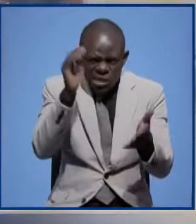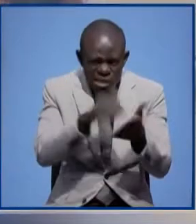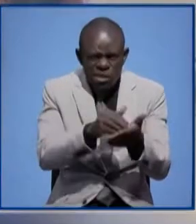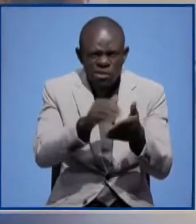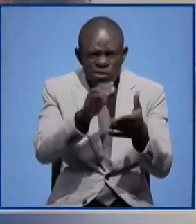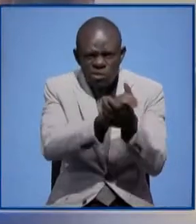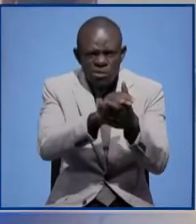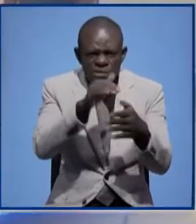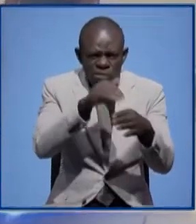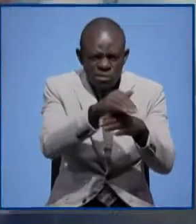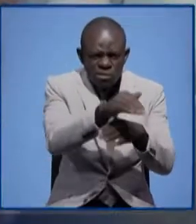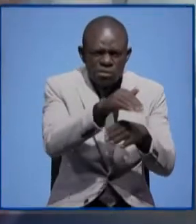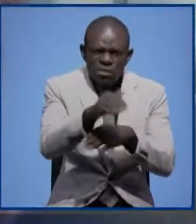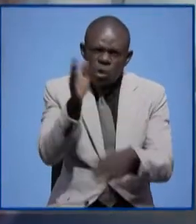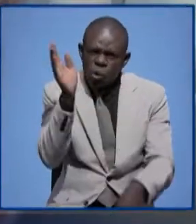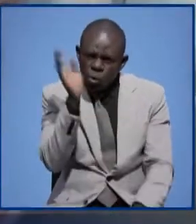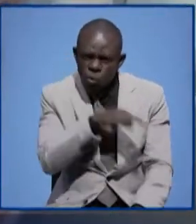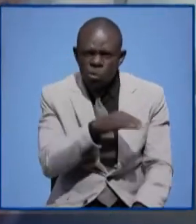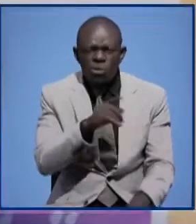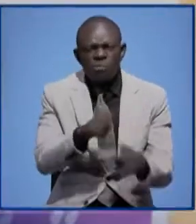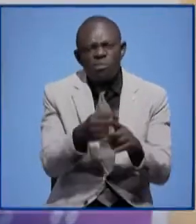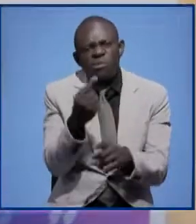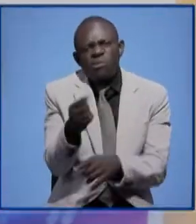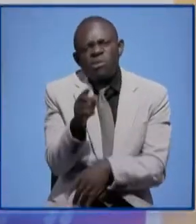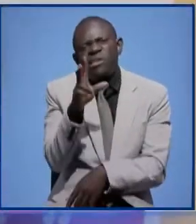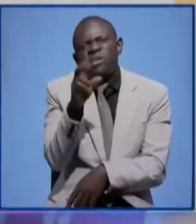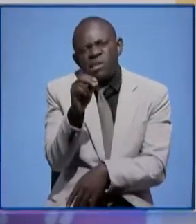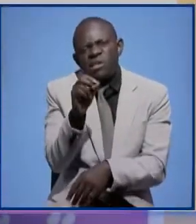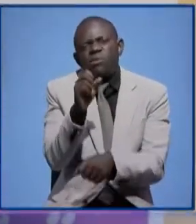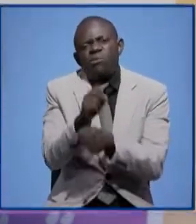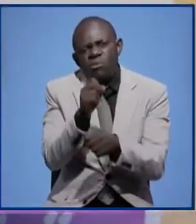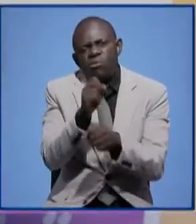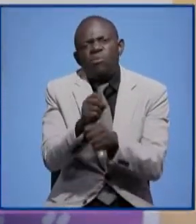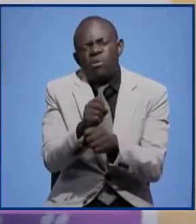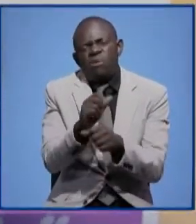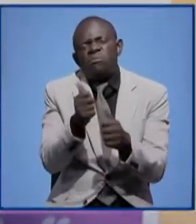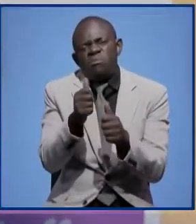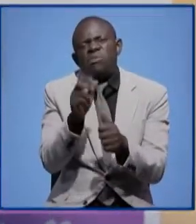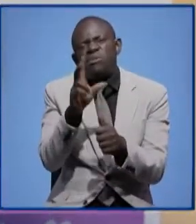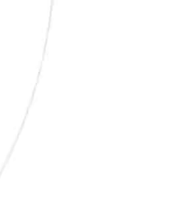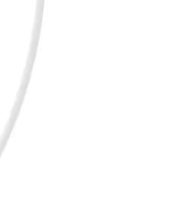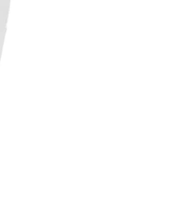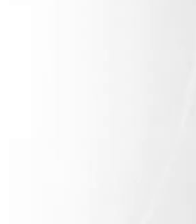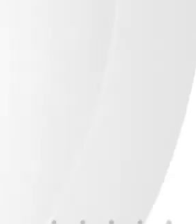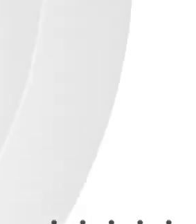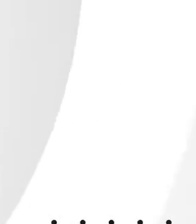operating as they should. Kasabula Mchimba, ZNBC News in Lusaka.